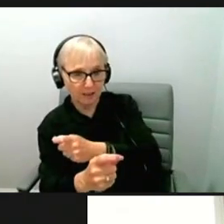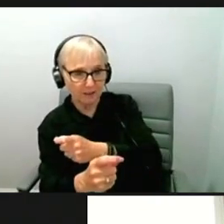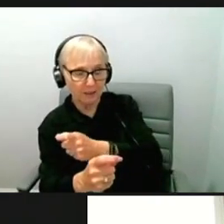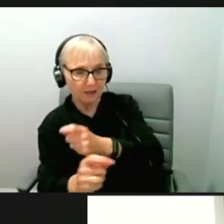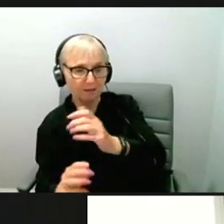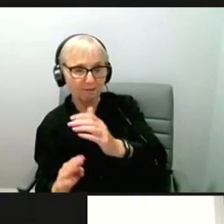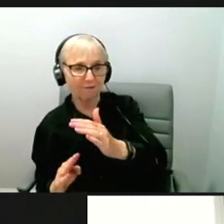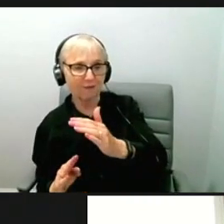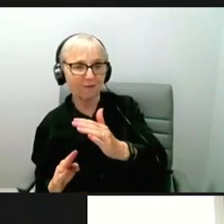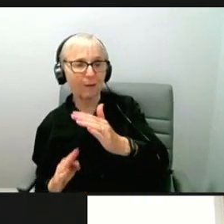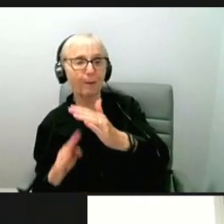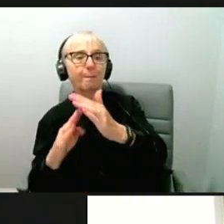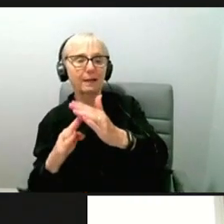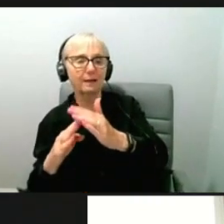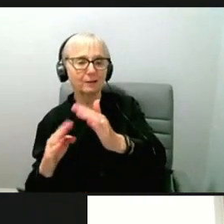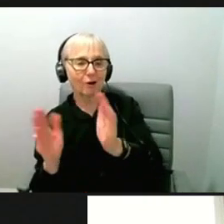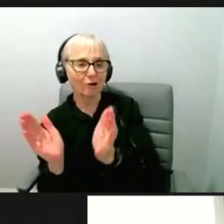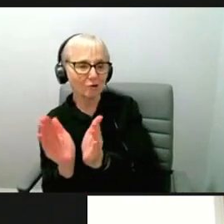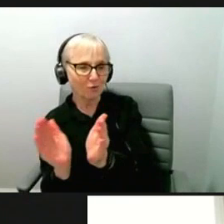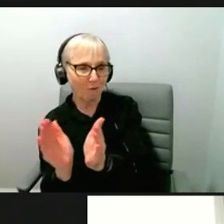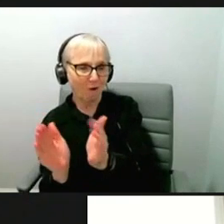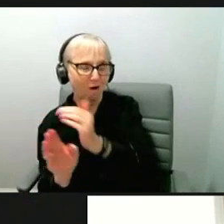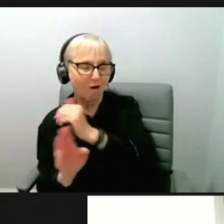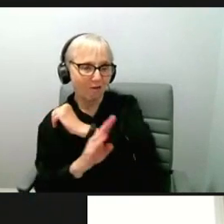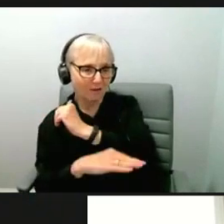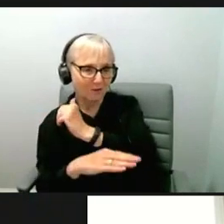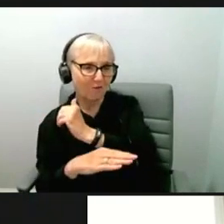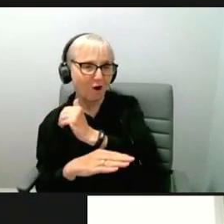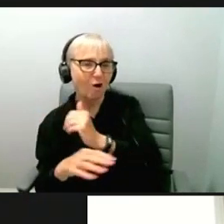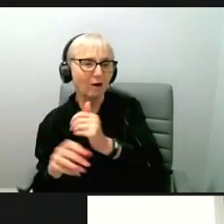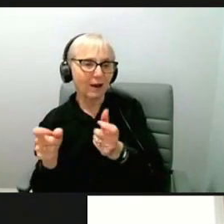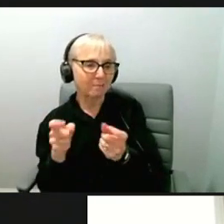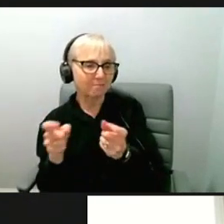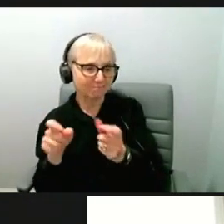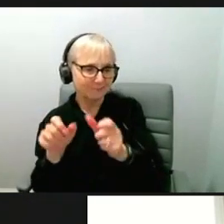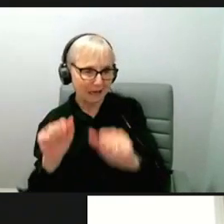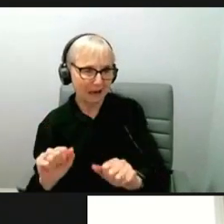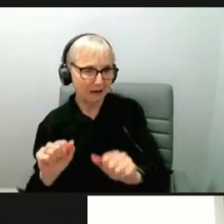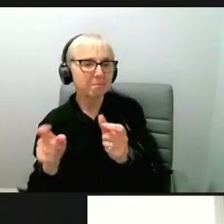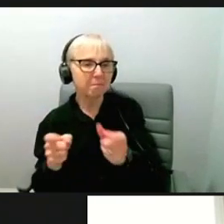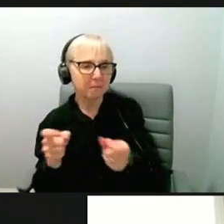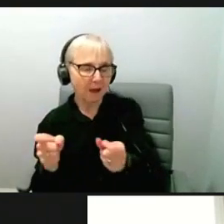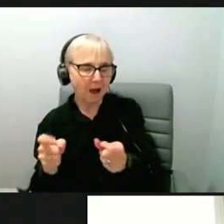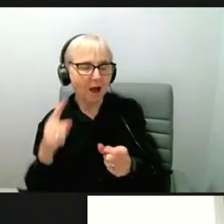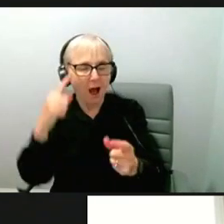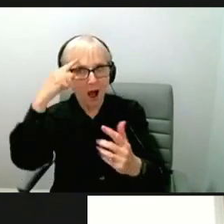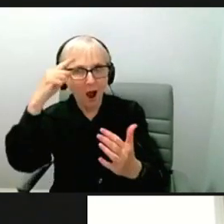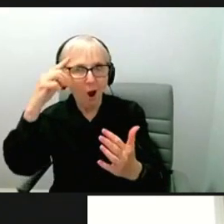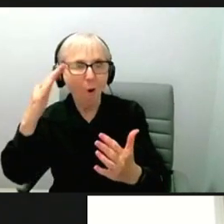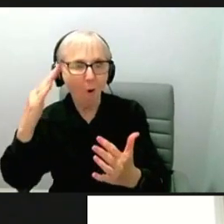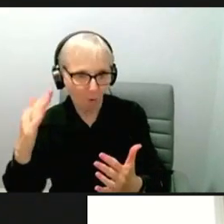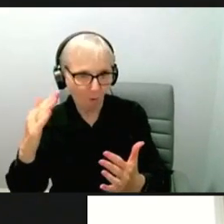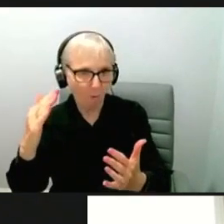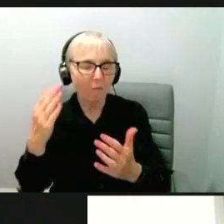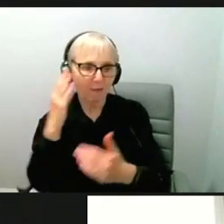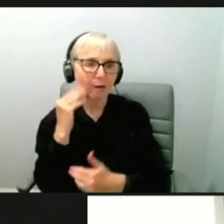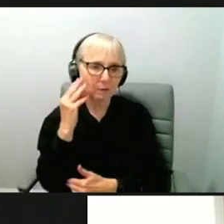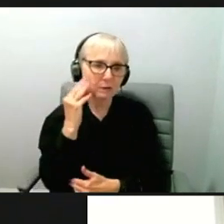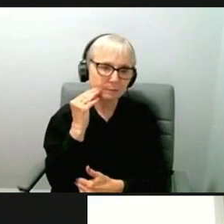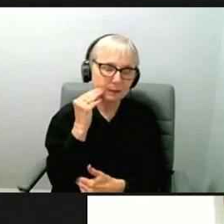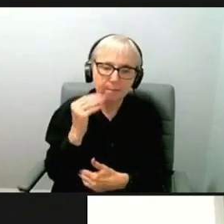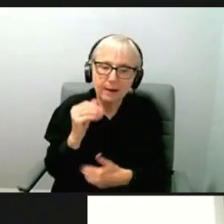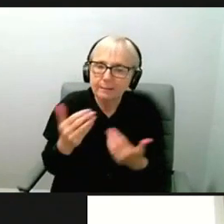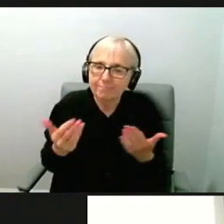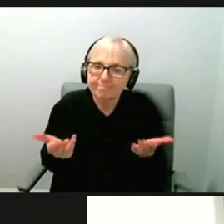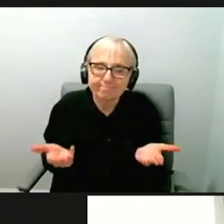are small this fall and manageable. I'm hopeful that will be our experience, but I don't have the crystal